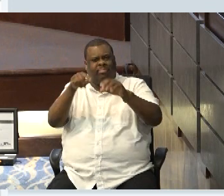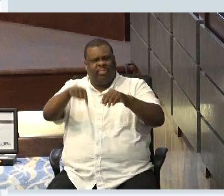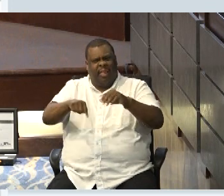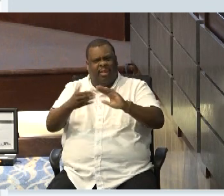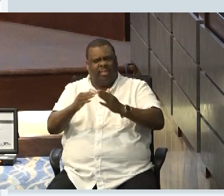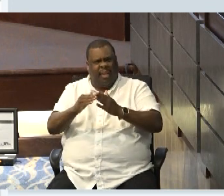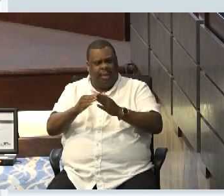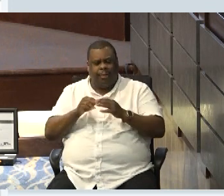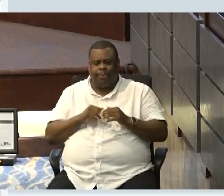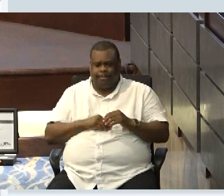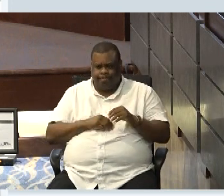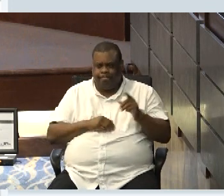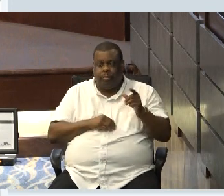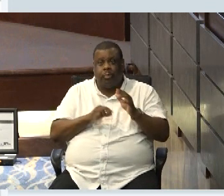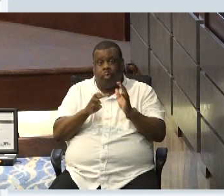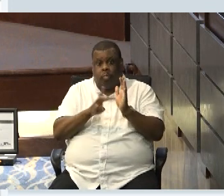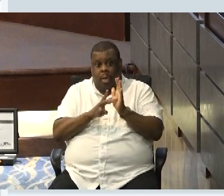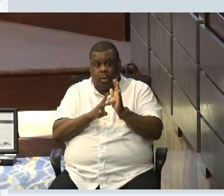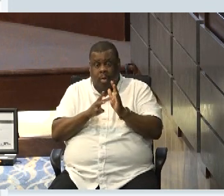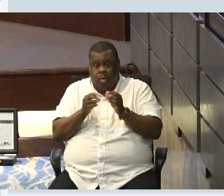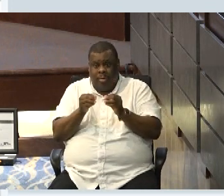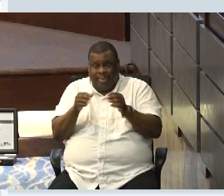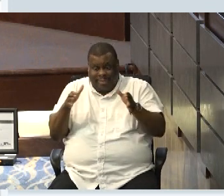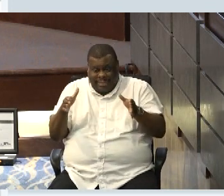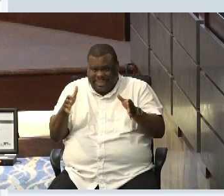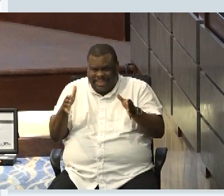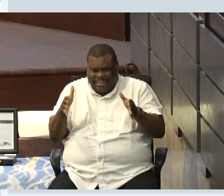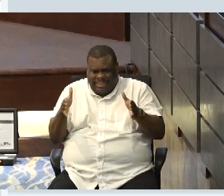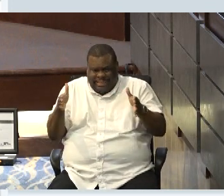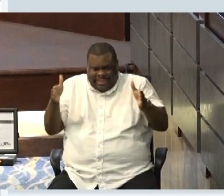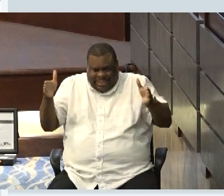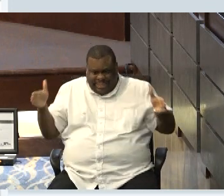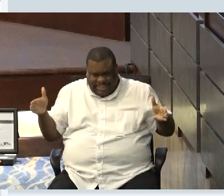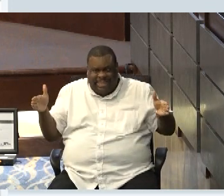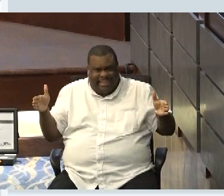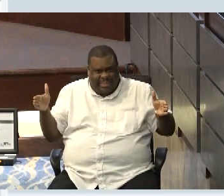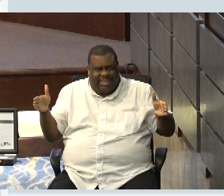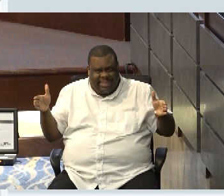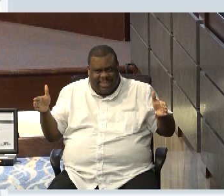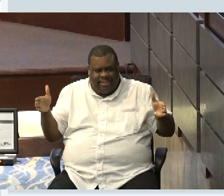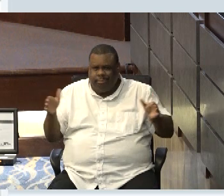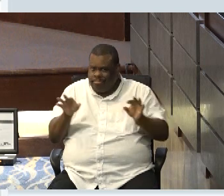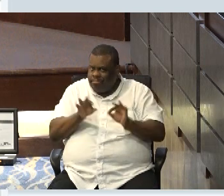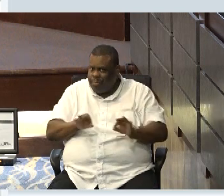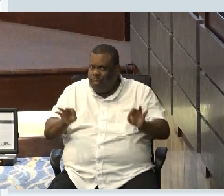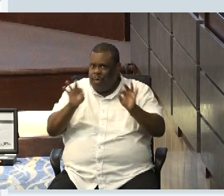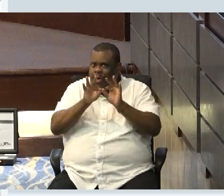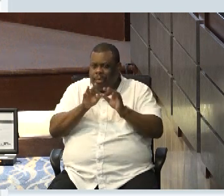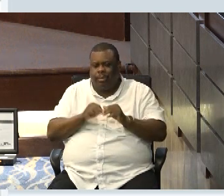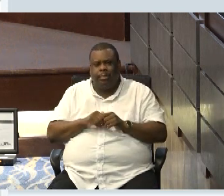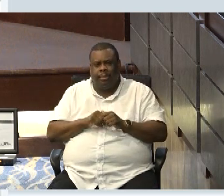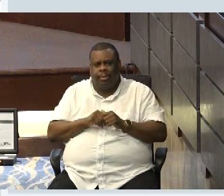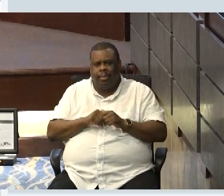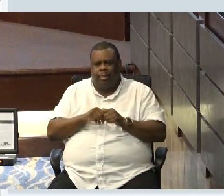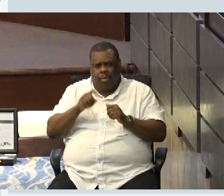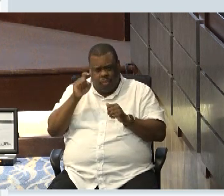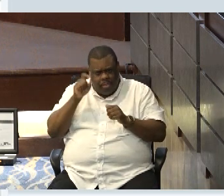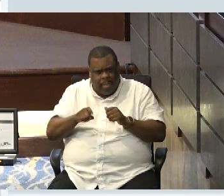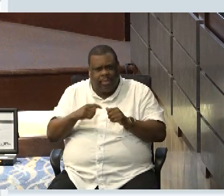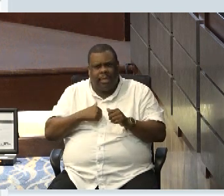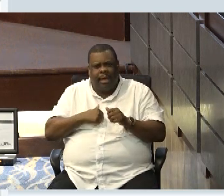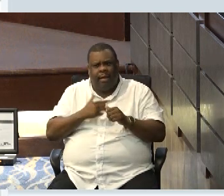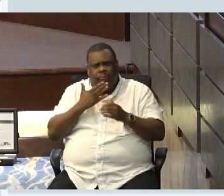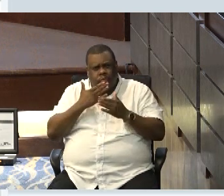is the key, and bringing in the right team that can help us do that is so vital. We must have a vibrant street